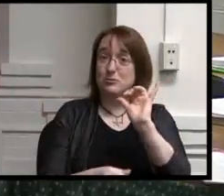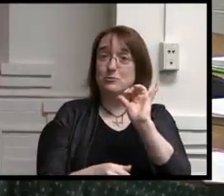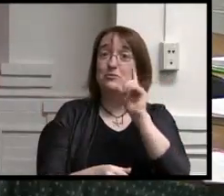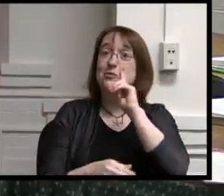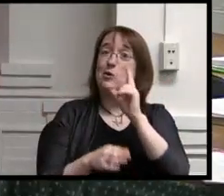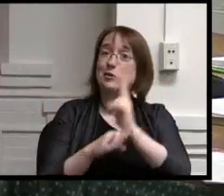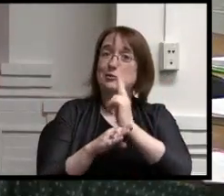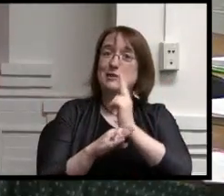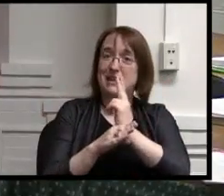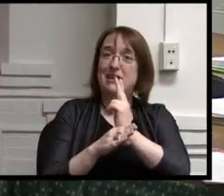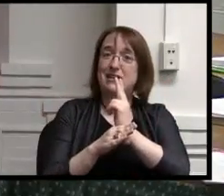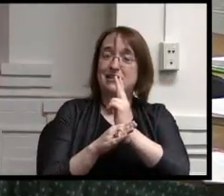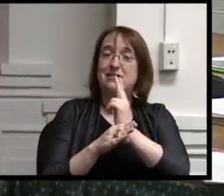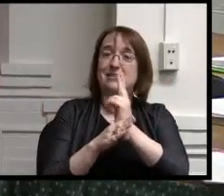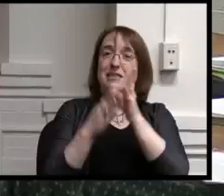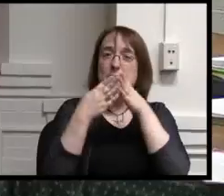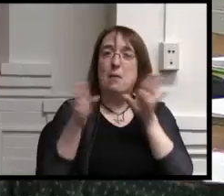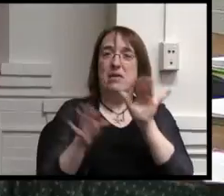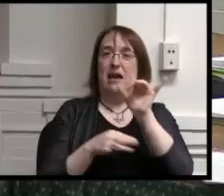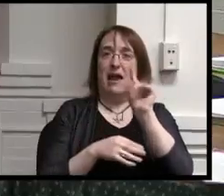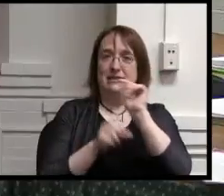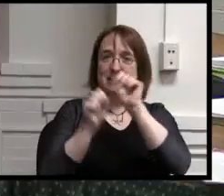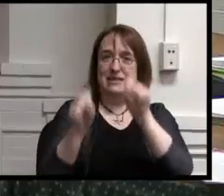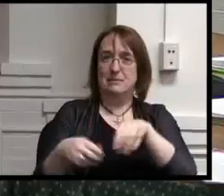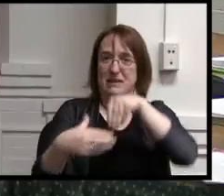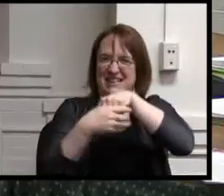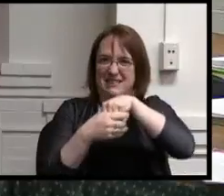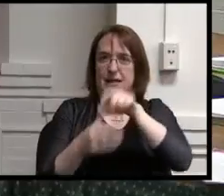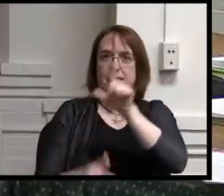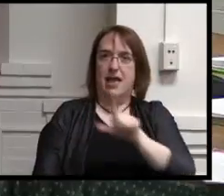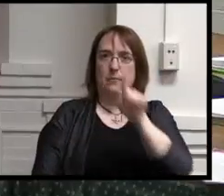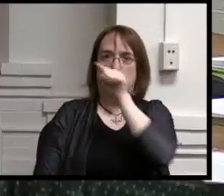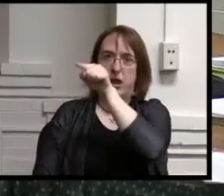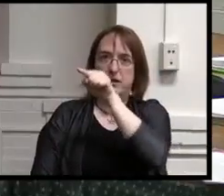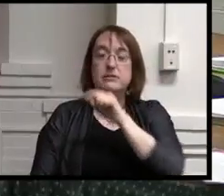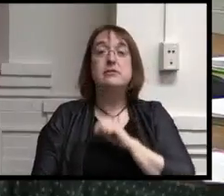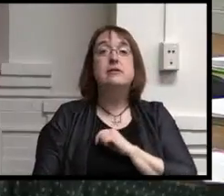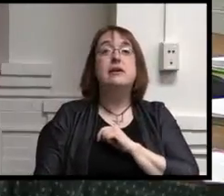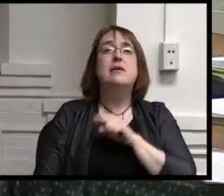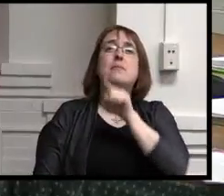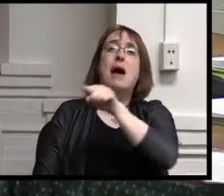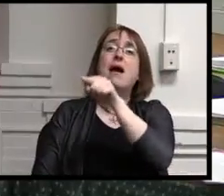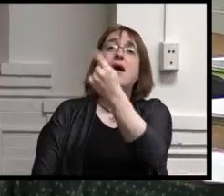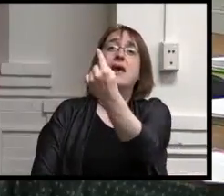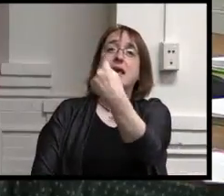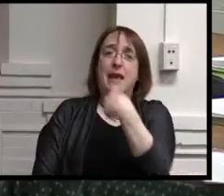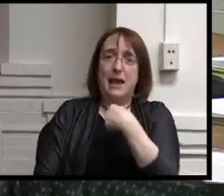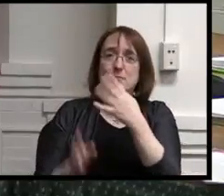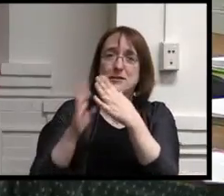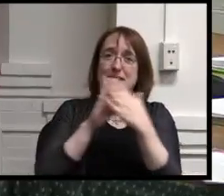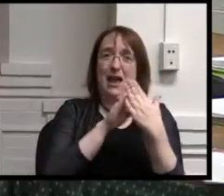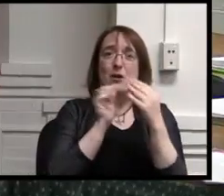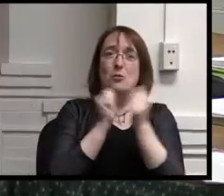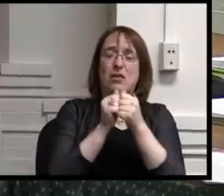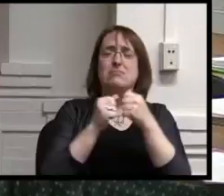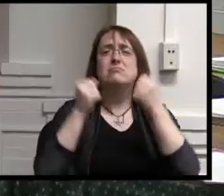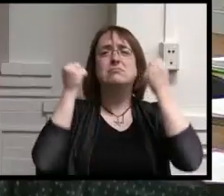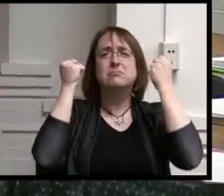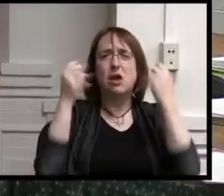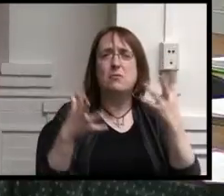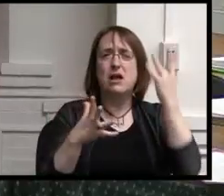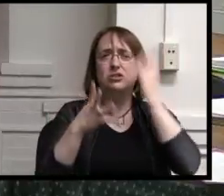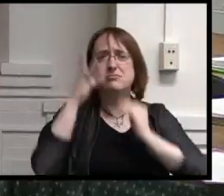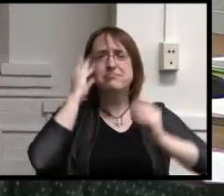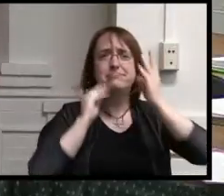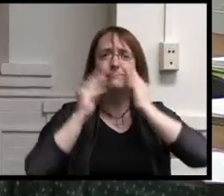use of the public IT systems at the library. But came to us with a tremendous amount of experience, not just in